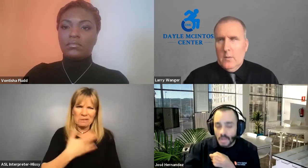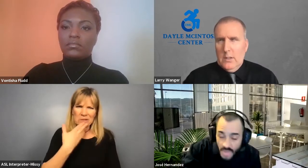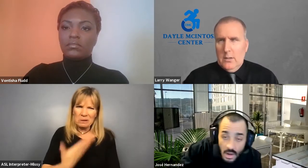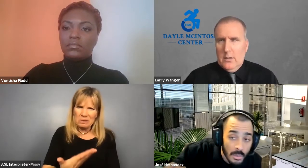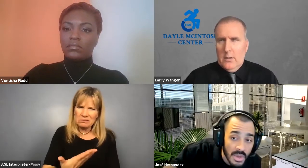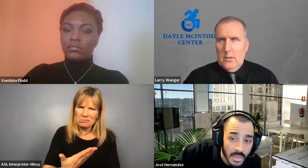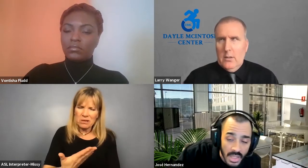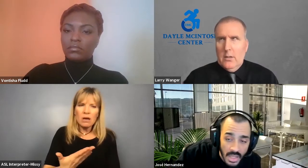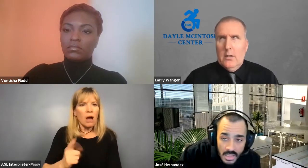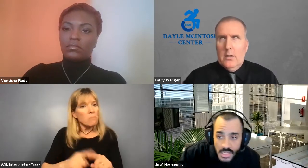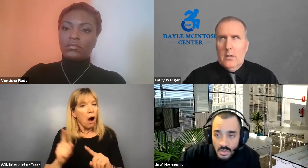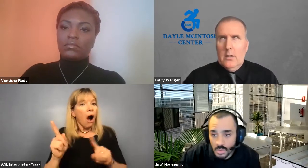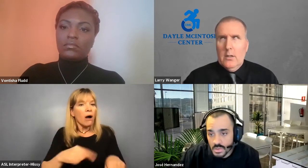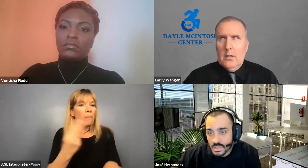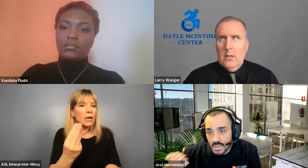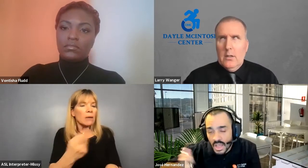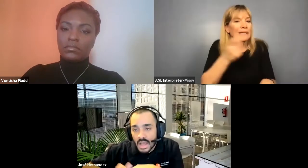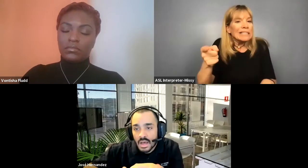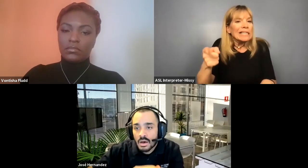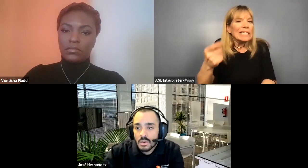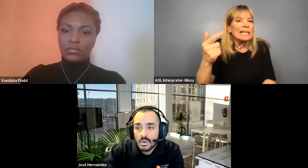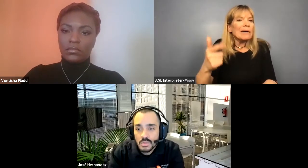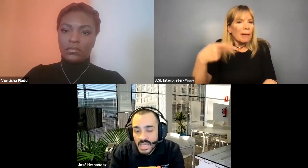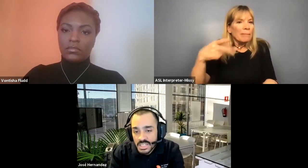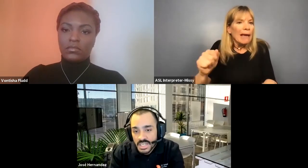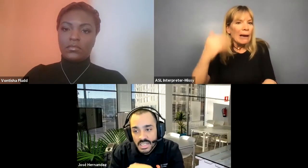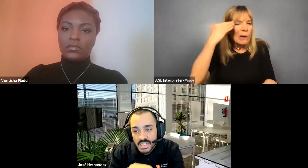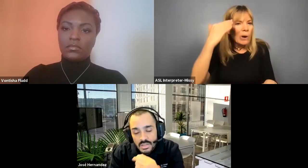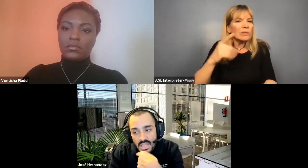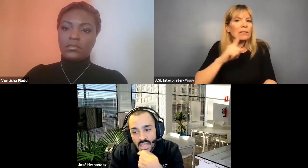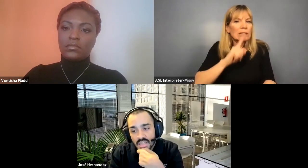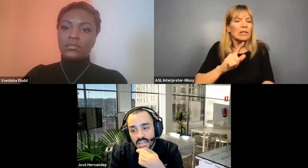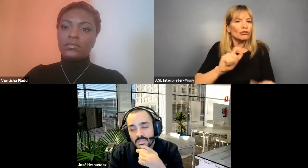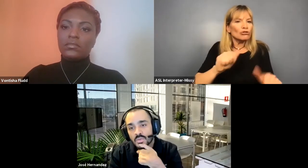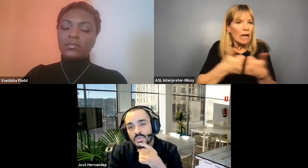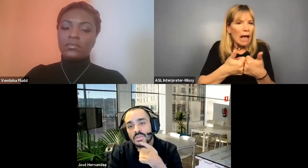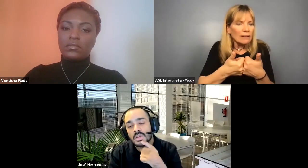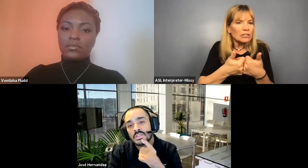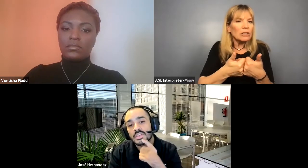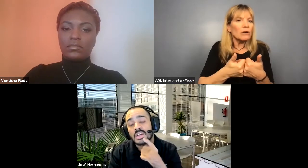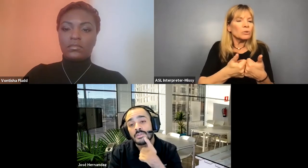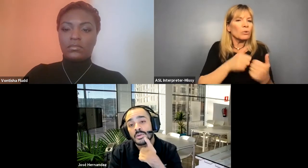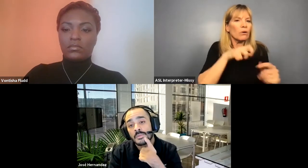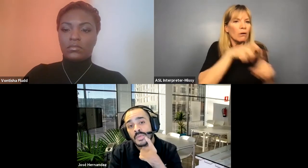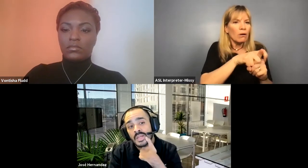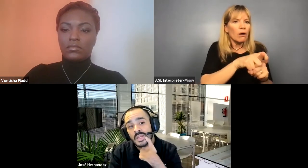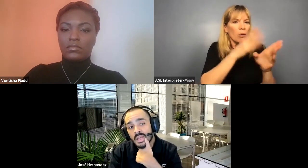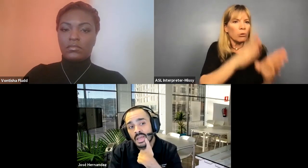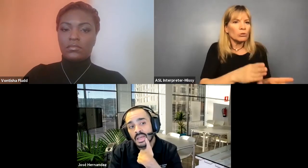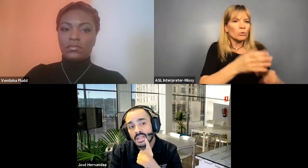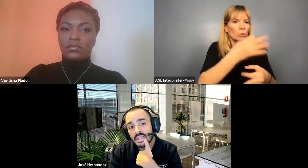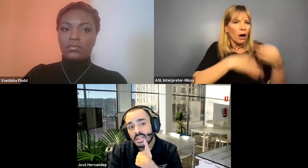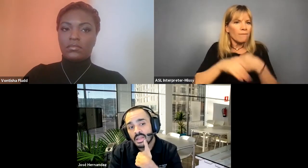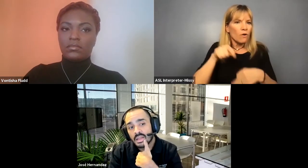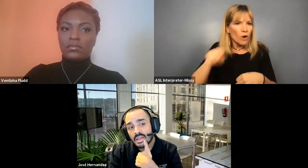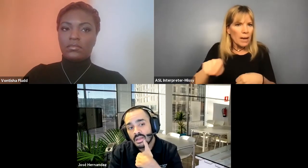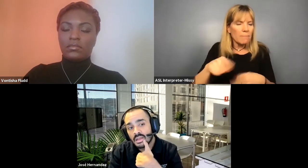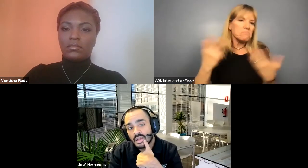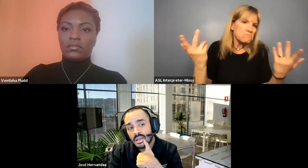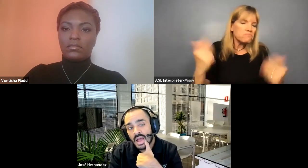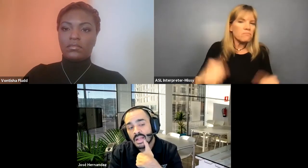but I'll come in Monday. Cause he knows how challenging it is to get individuals to cover. And